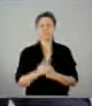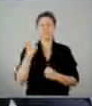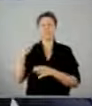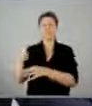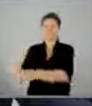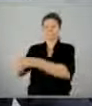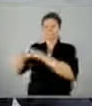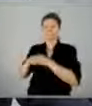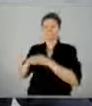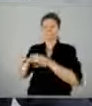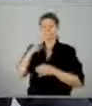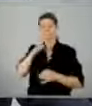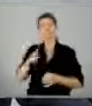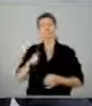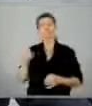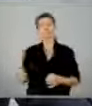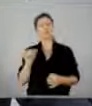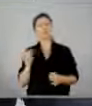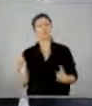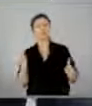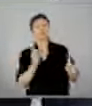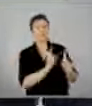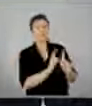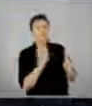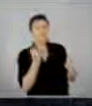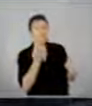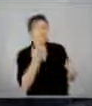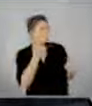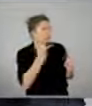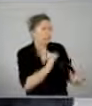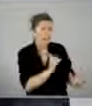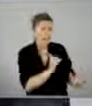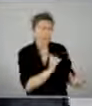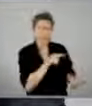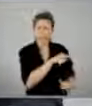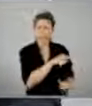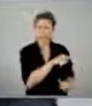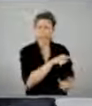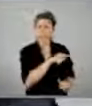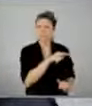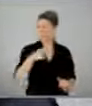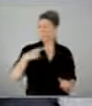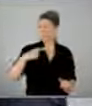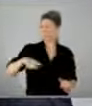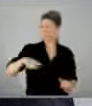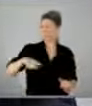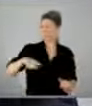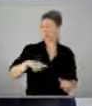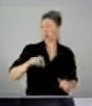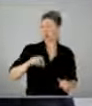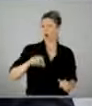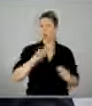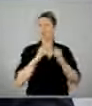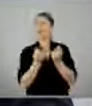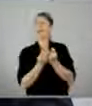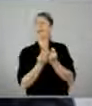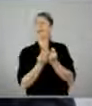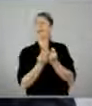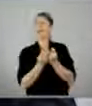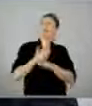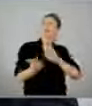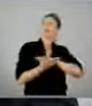be checked in on in the wake of similar reporting? But why would someone from your office check in with her following the